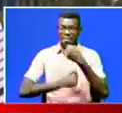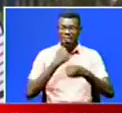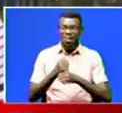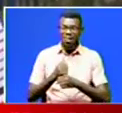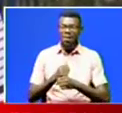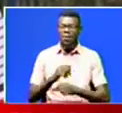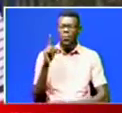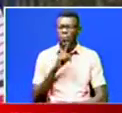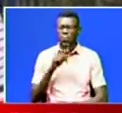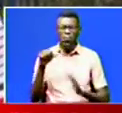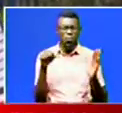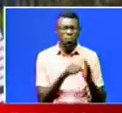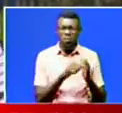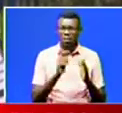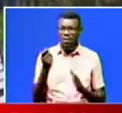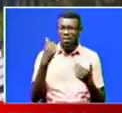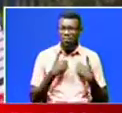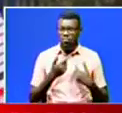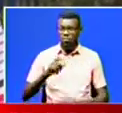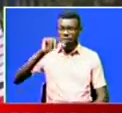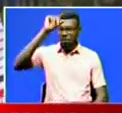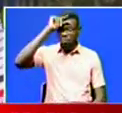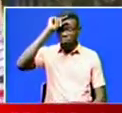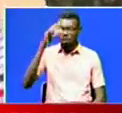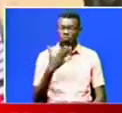tough time for Kenya as the government rejuvenates its